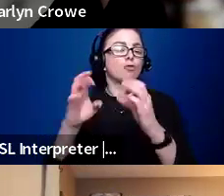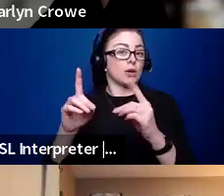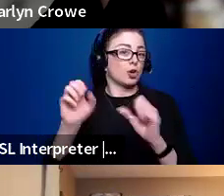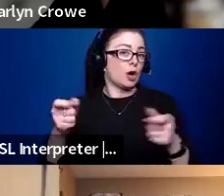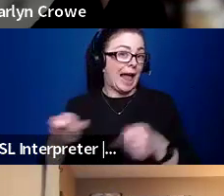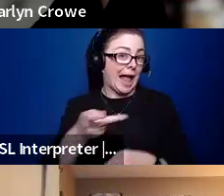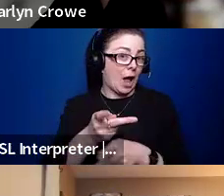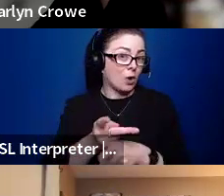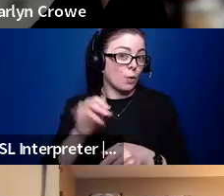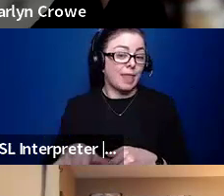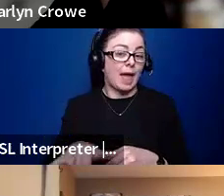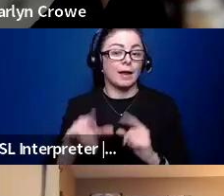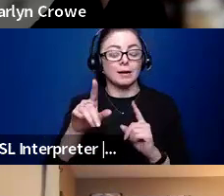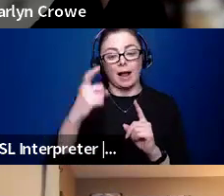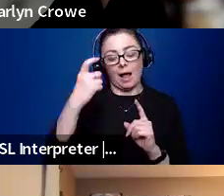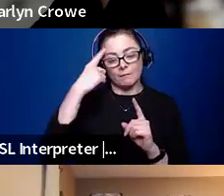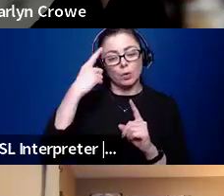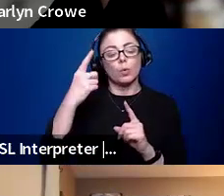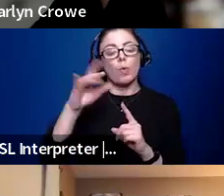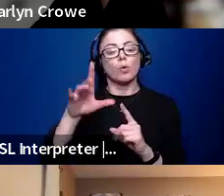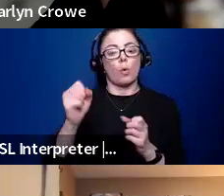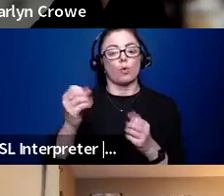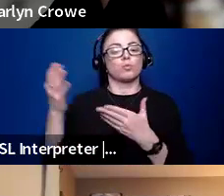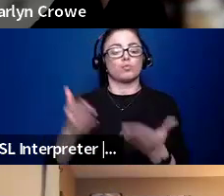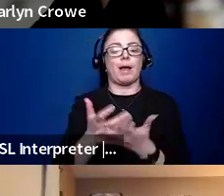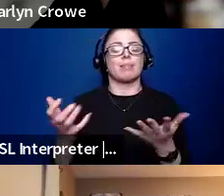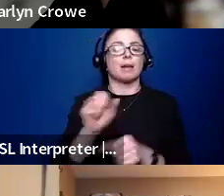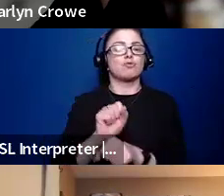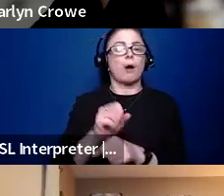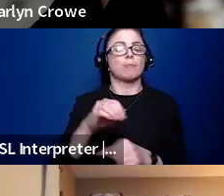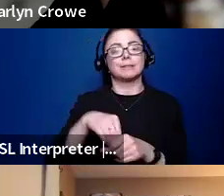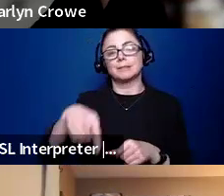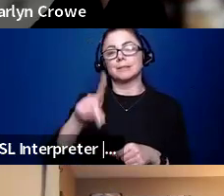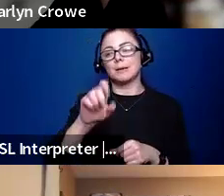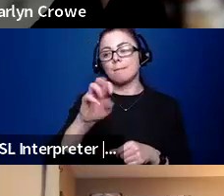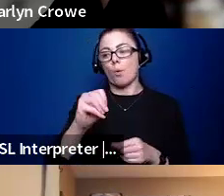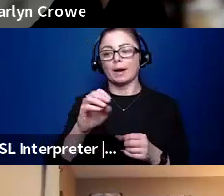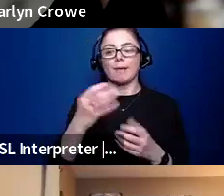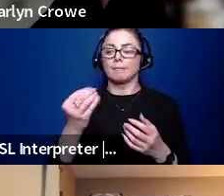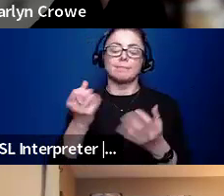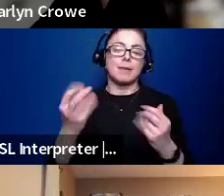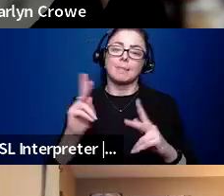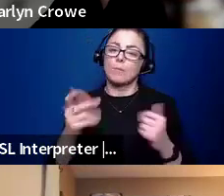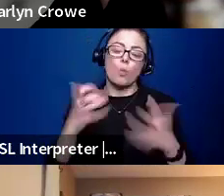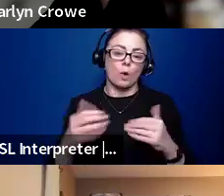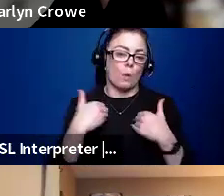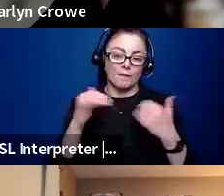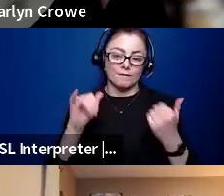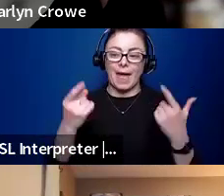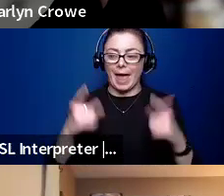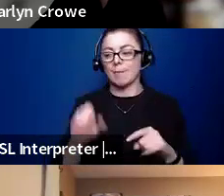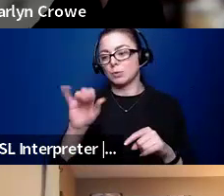bring a bunch of the jobs into Des Moines, more centralize it, and a lot of people don't want to have that happen. So those are kind of the three